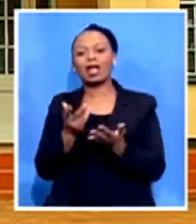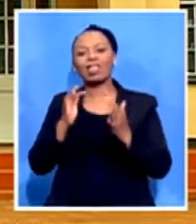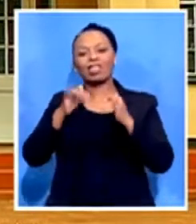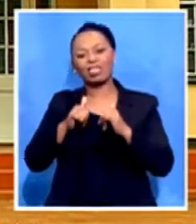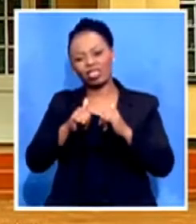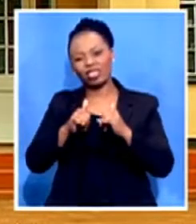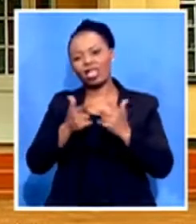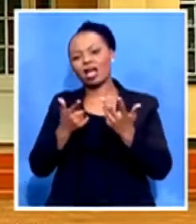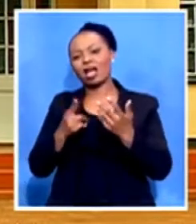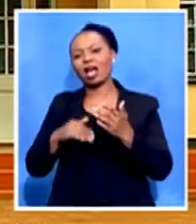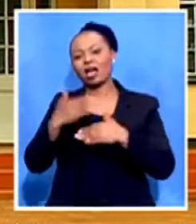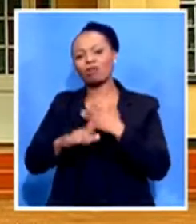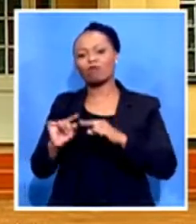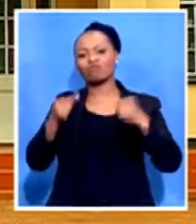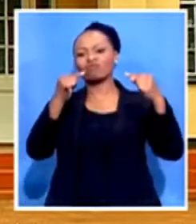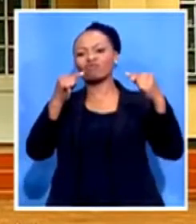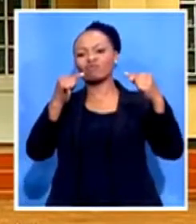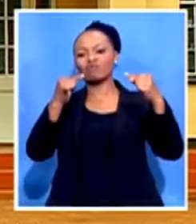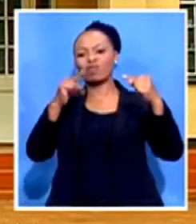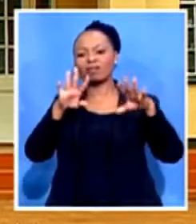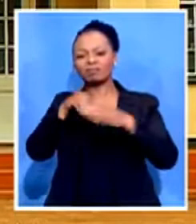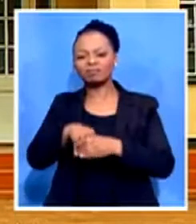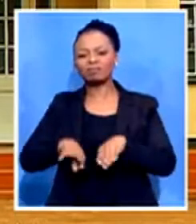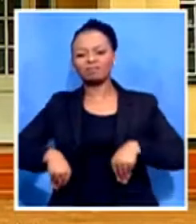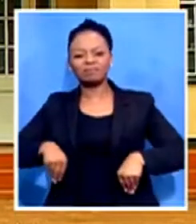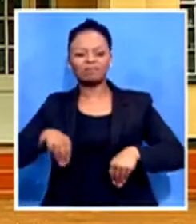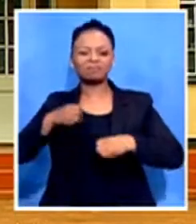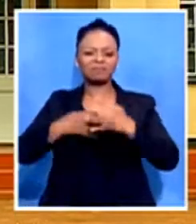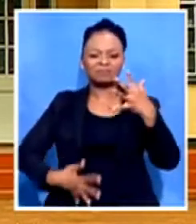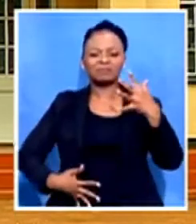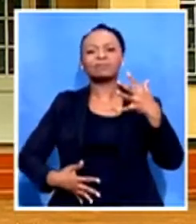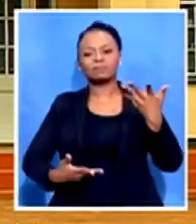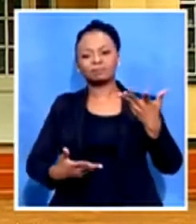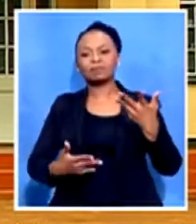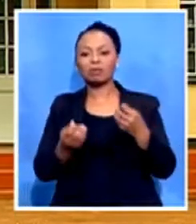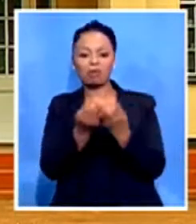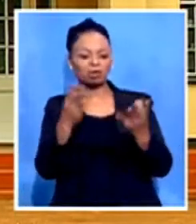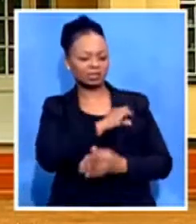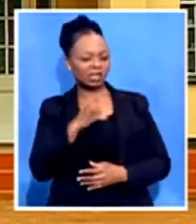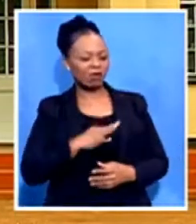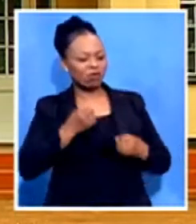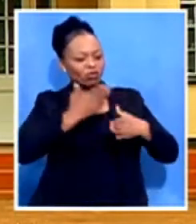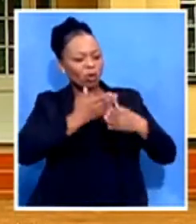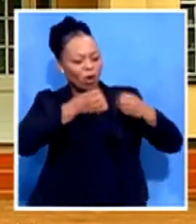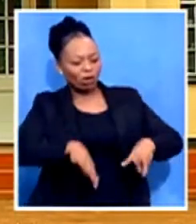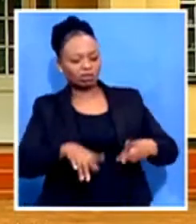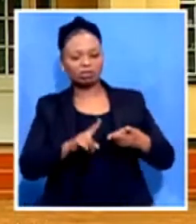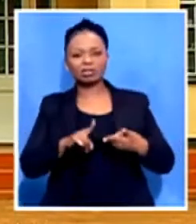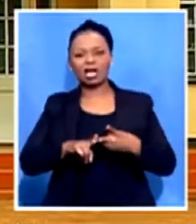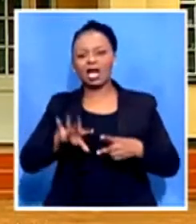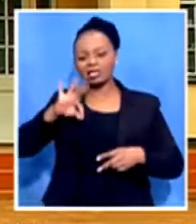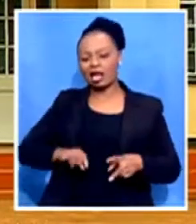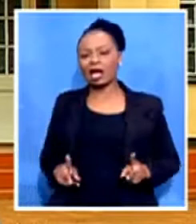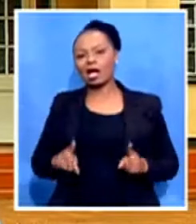plundering, and people losing their jobs, salary cuts, lack of electricity, lack of water, and everything